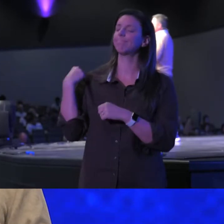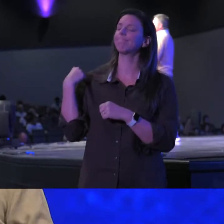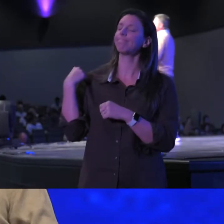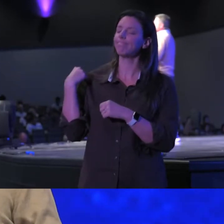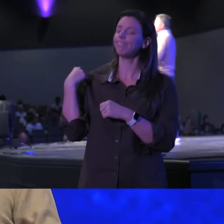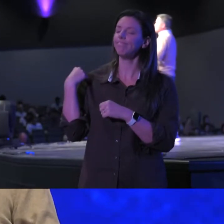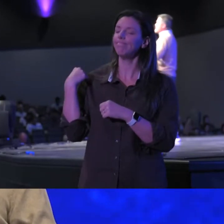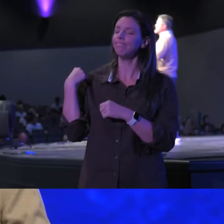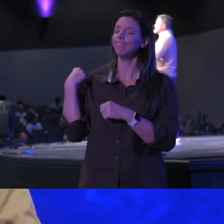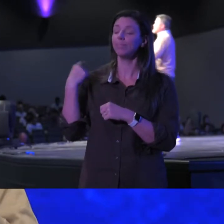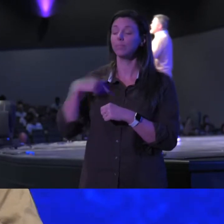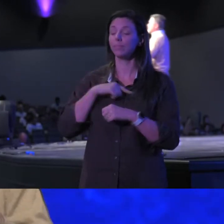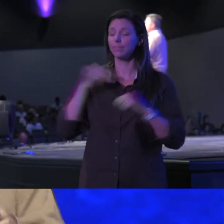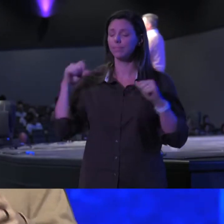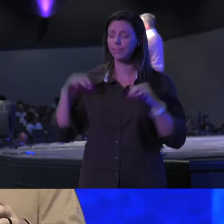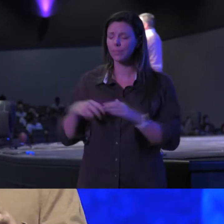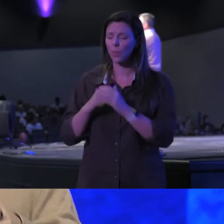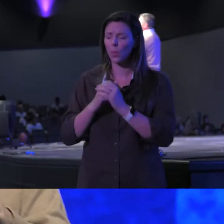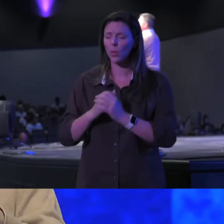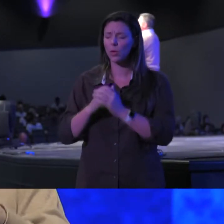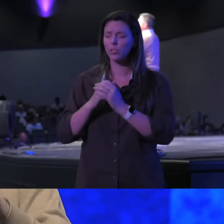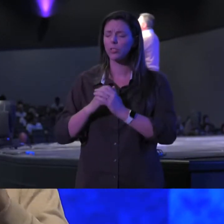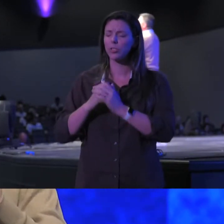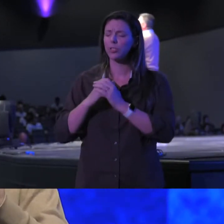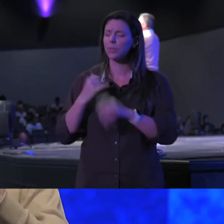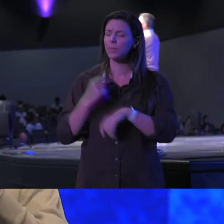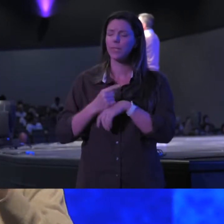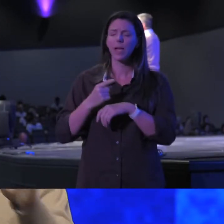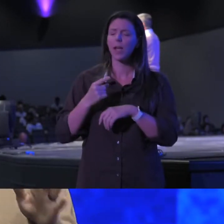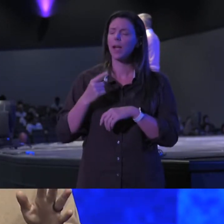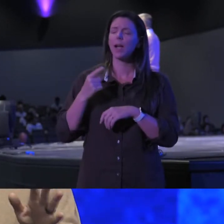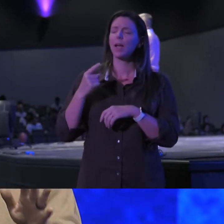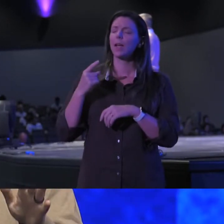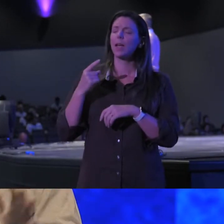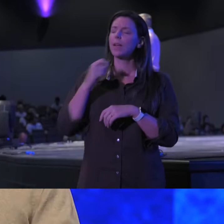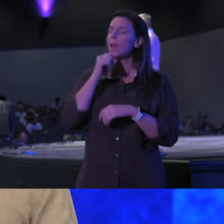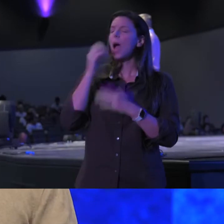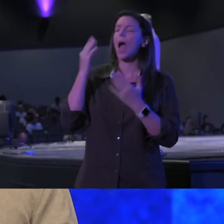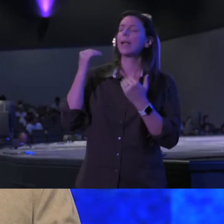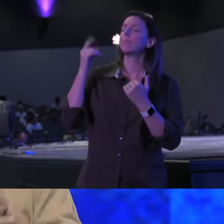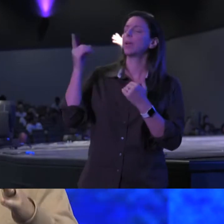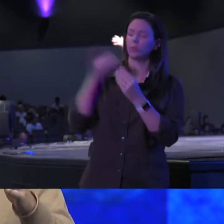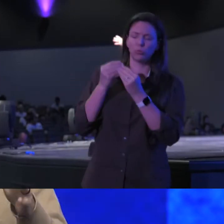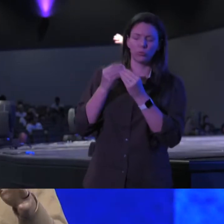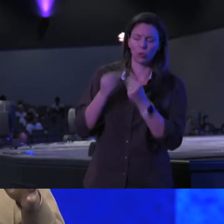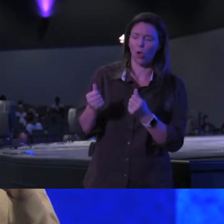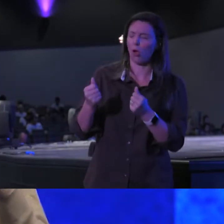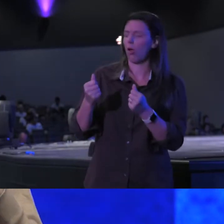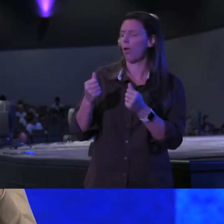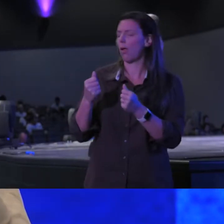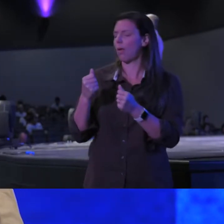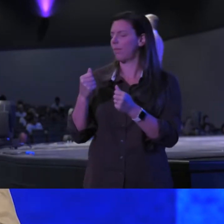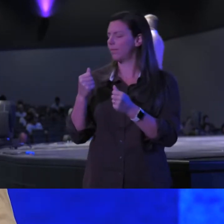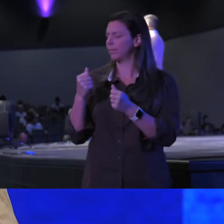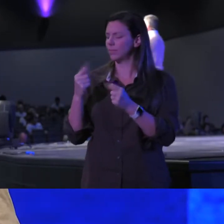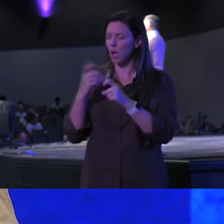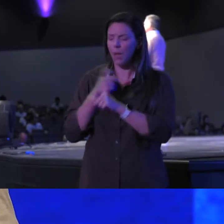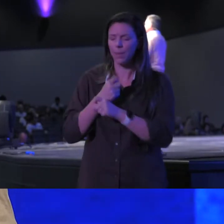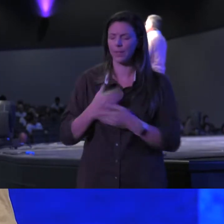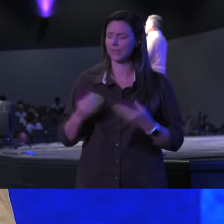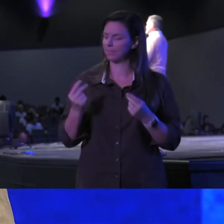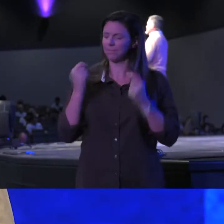today because we expect you to solve complexities immediately. We don't come to worship